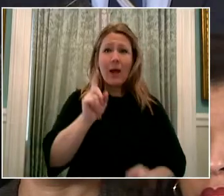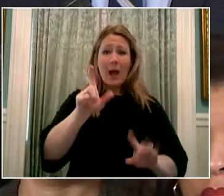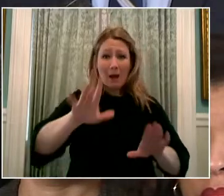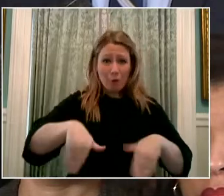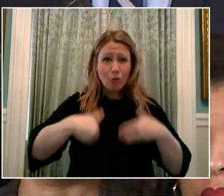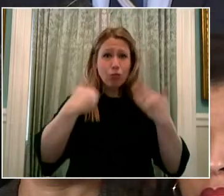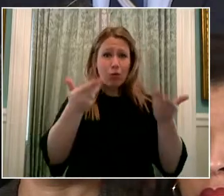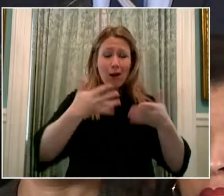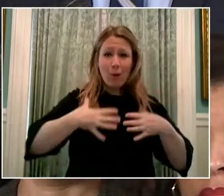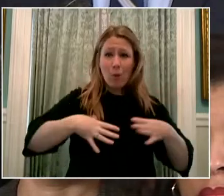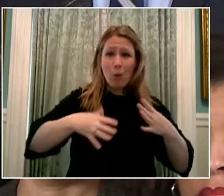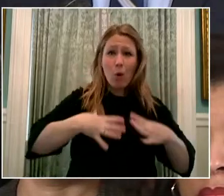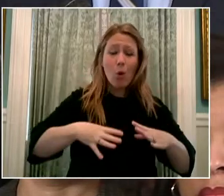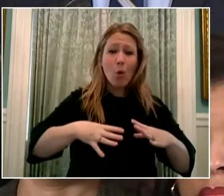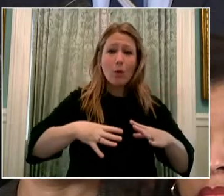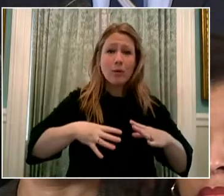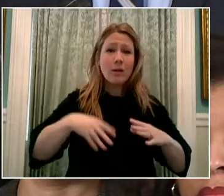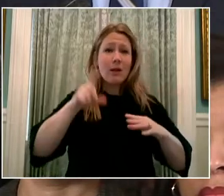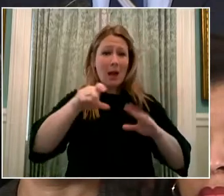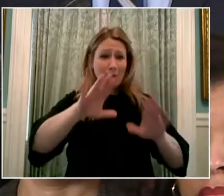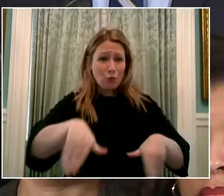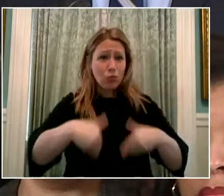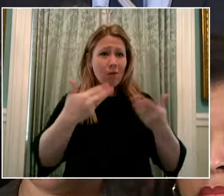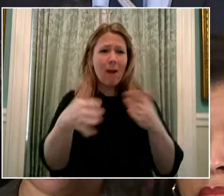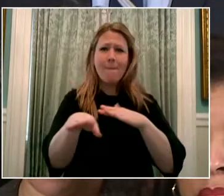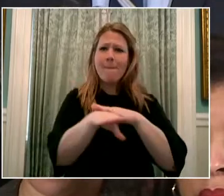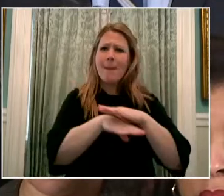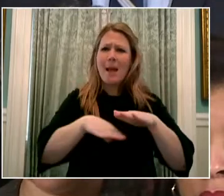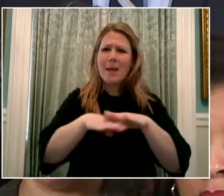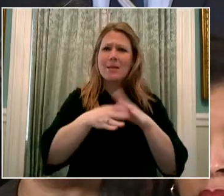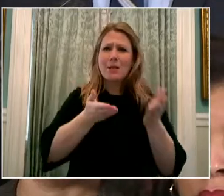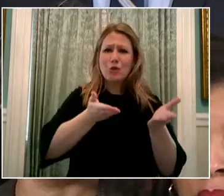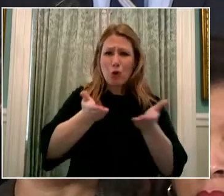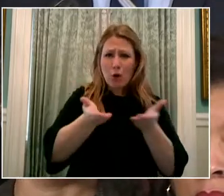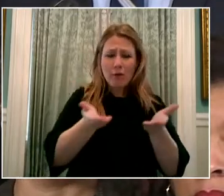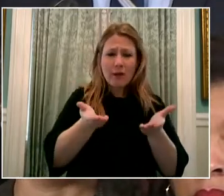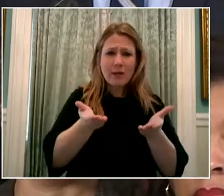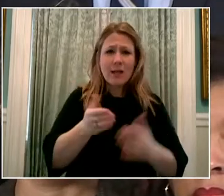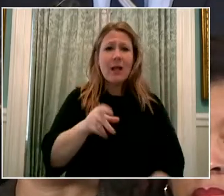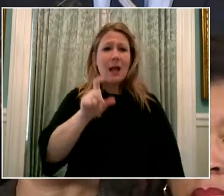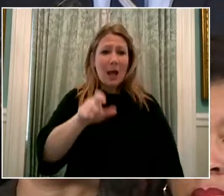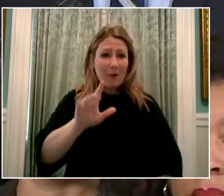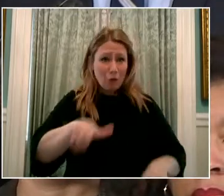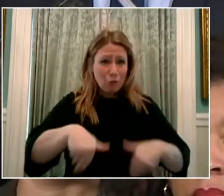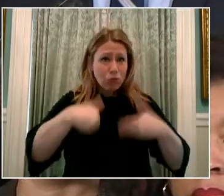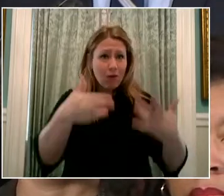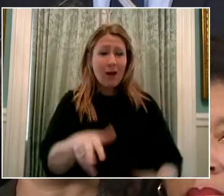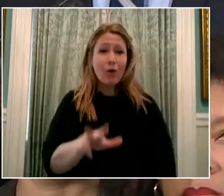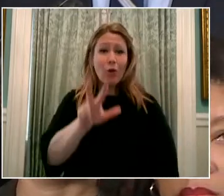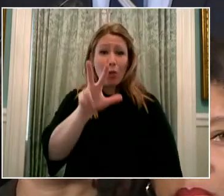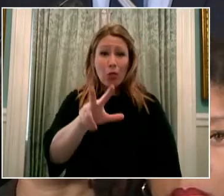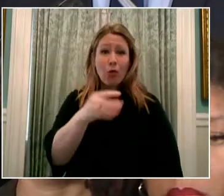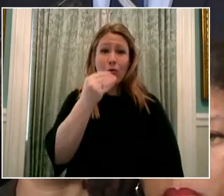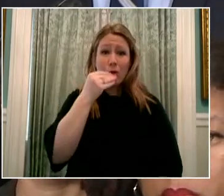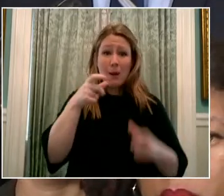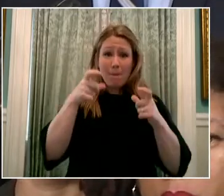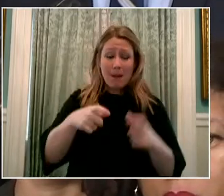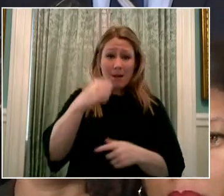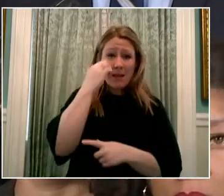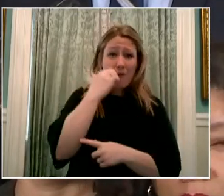they need. You're supposed to make sure they have 3 meals a day, make sure that all the children are